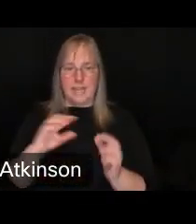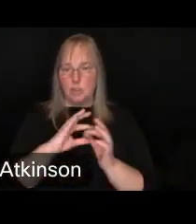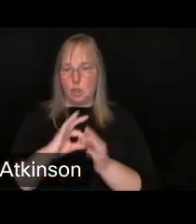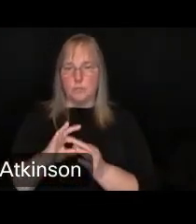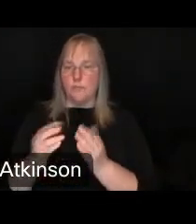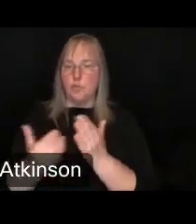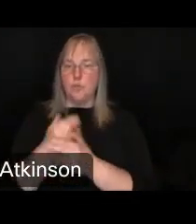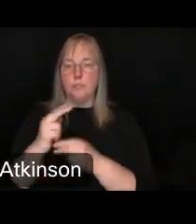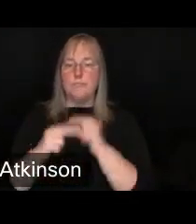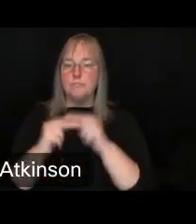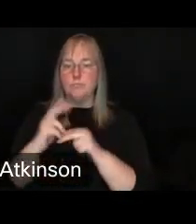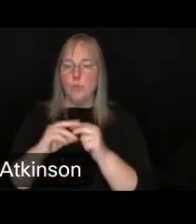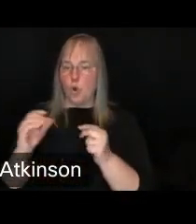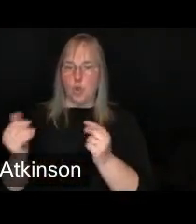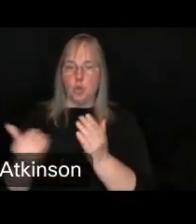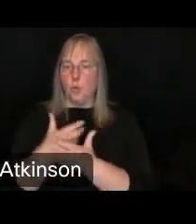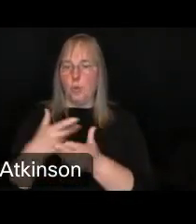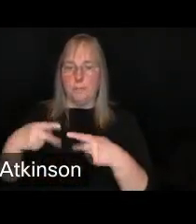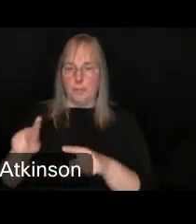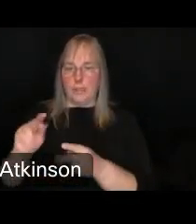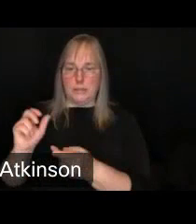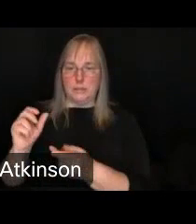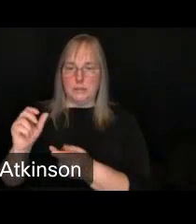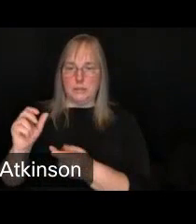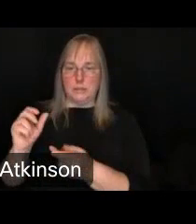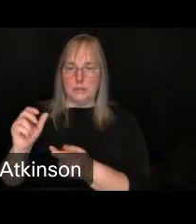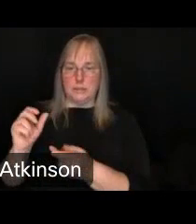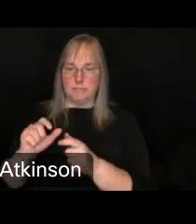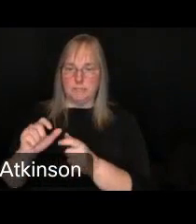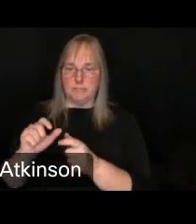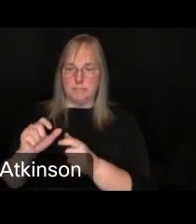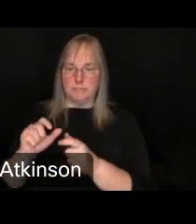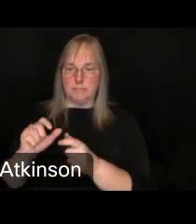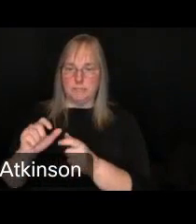or new permits issued currently.